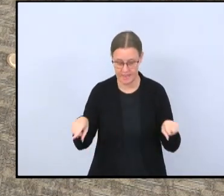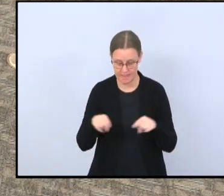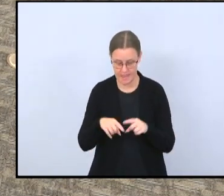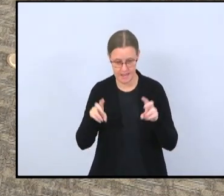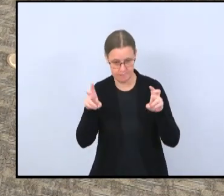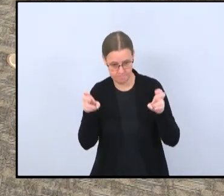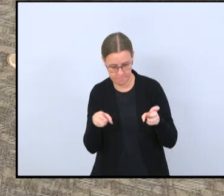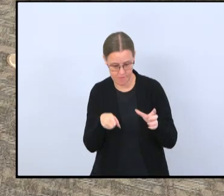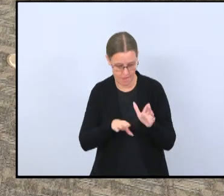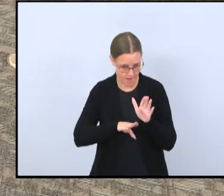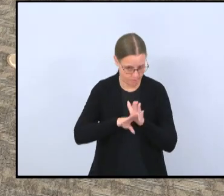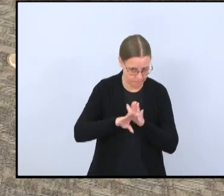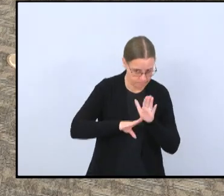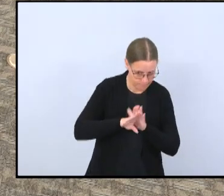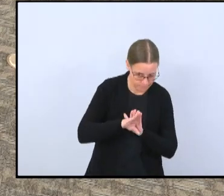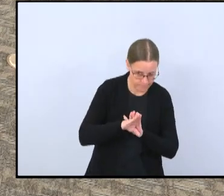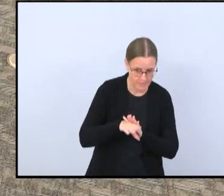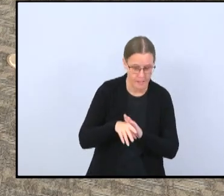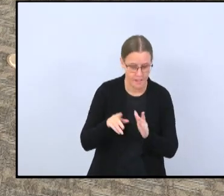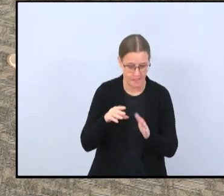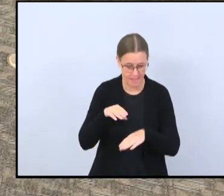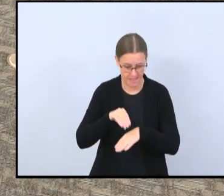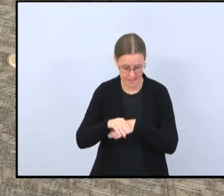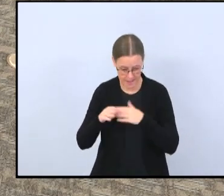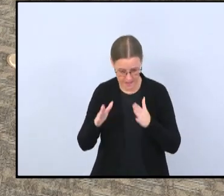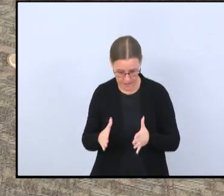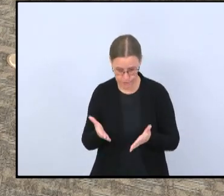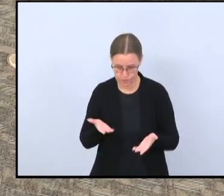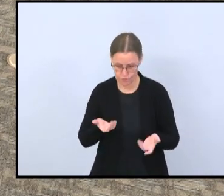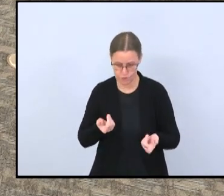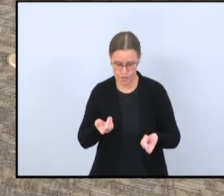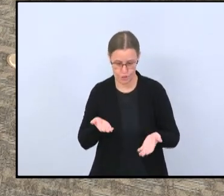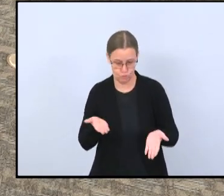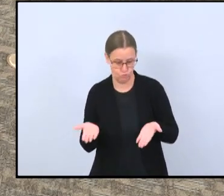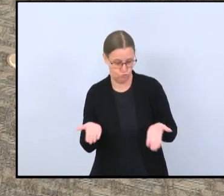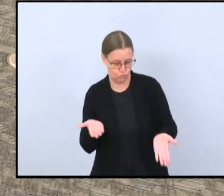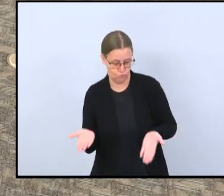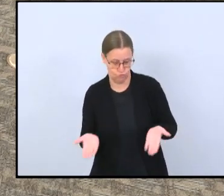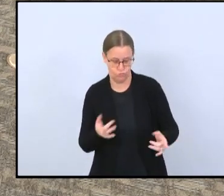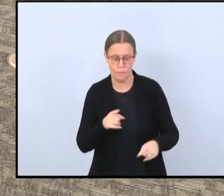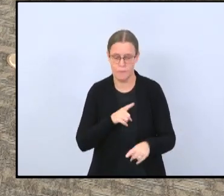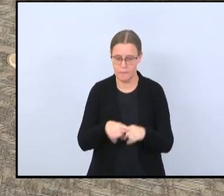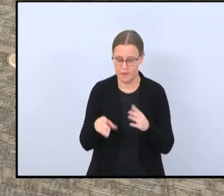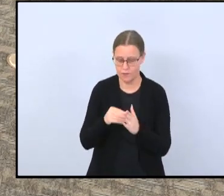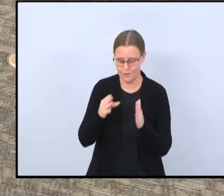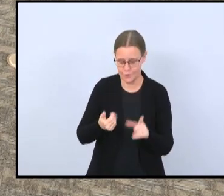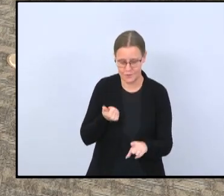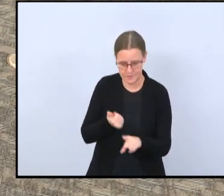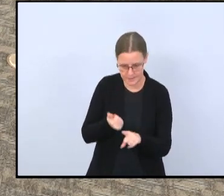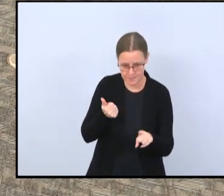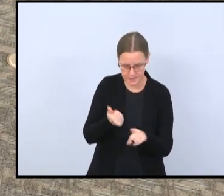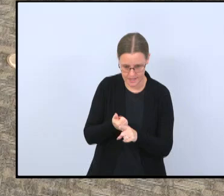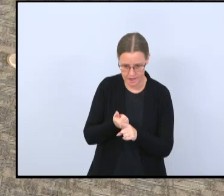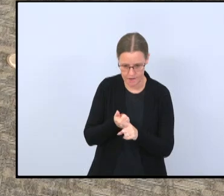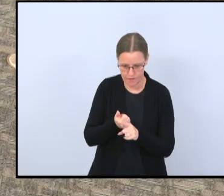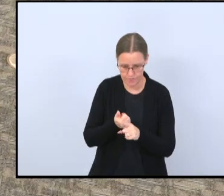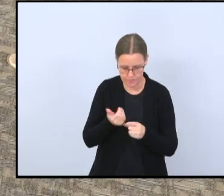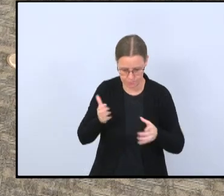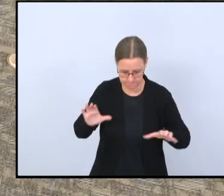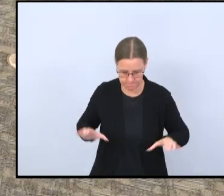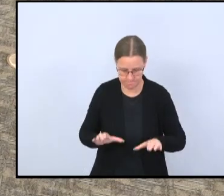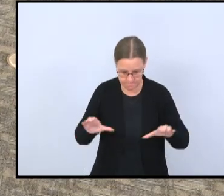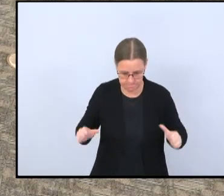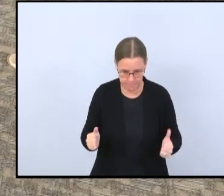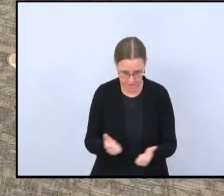they developed it, Mrs. Clark and Mrs. Milliken facilitated, but this was completely student-driven, and we could not be more proud of